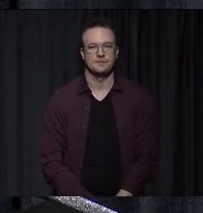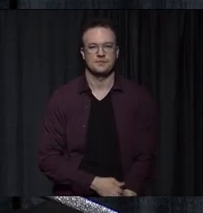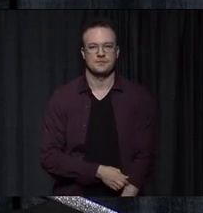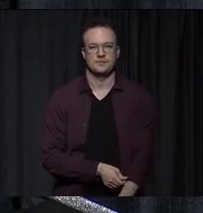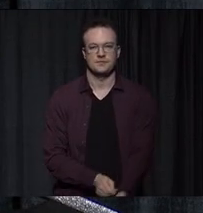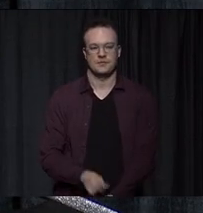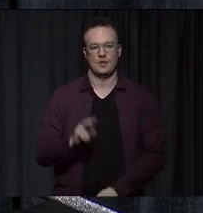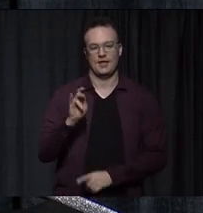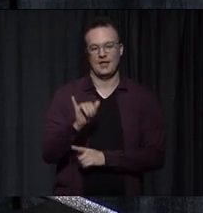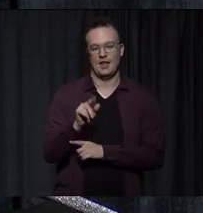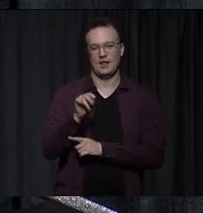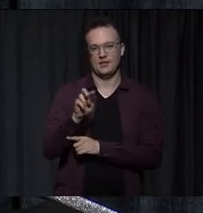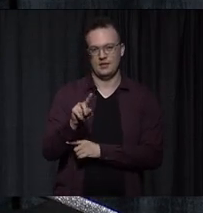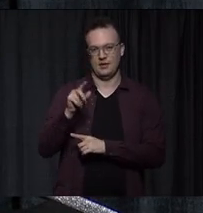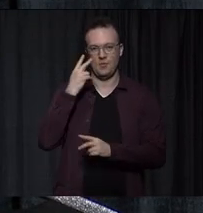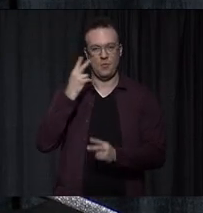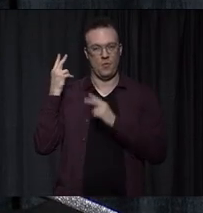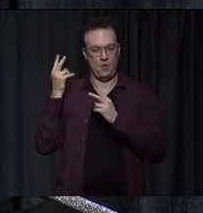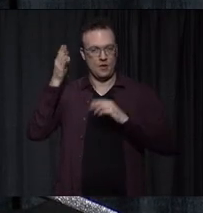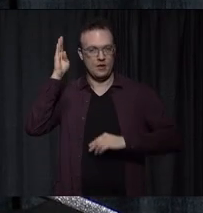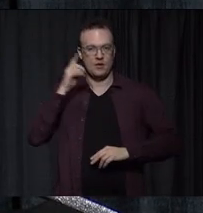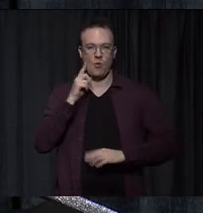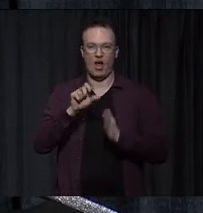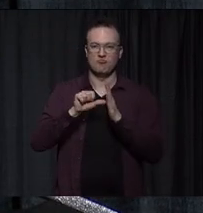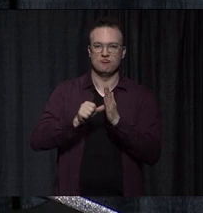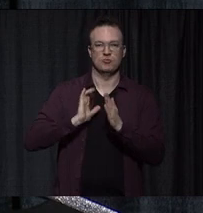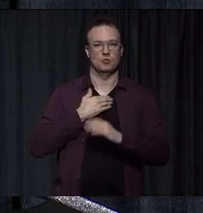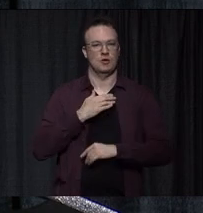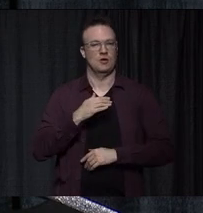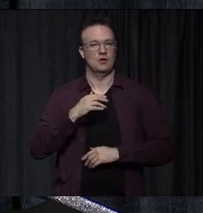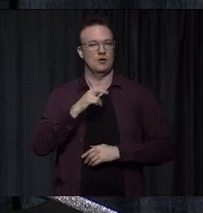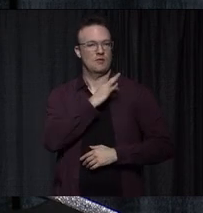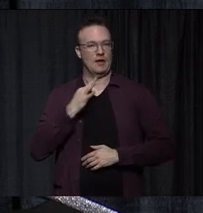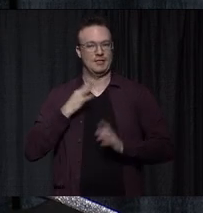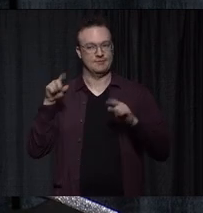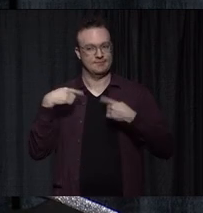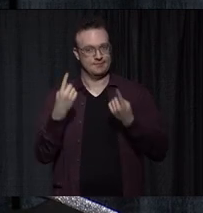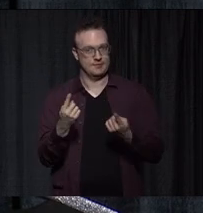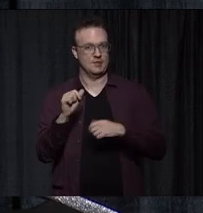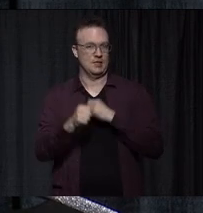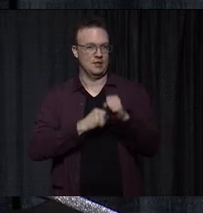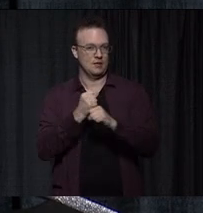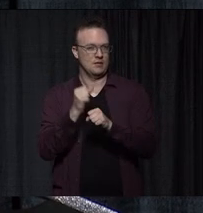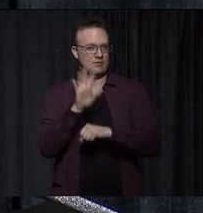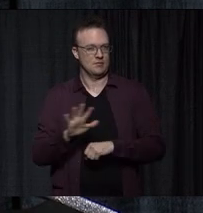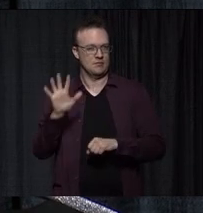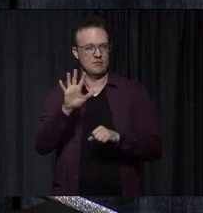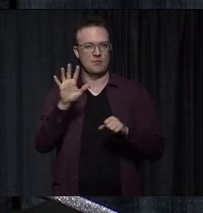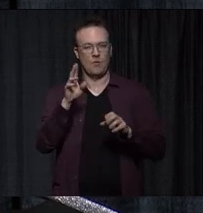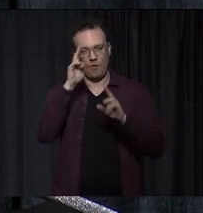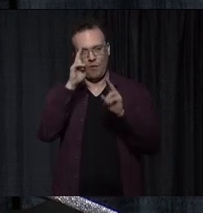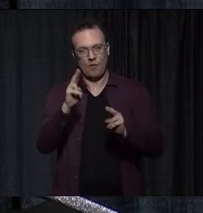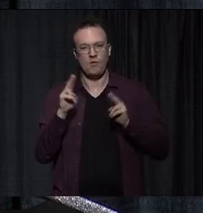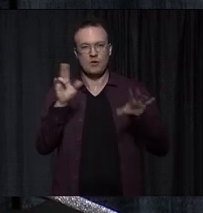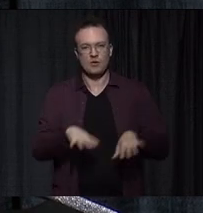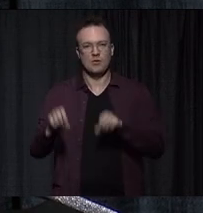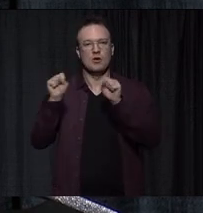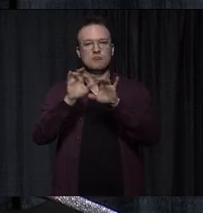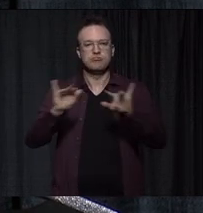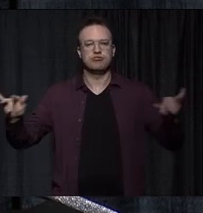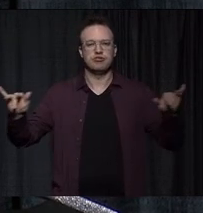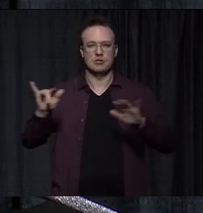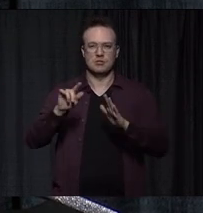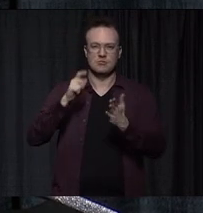Lundy Memorial Lecture is one of the annual highlights of for our faculty, and over the last decade, we've been honoured to host diverse and